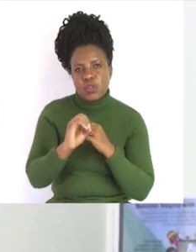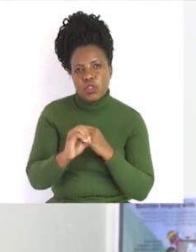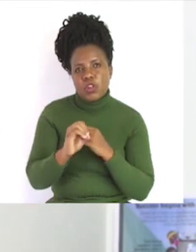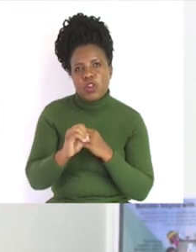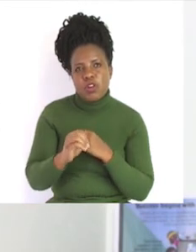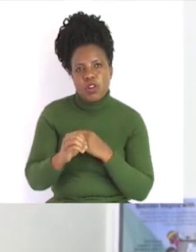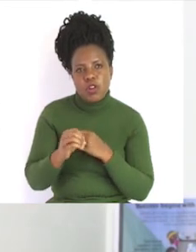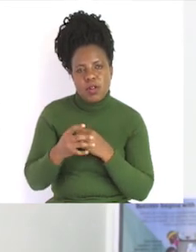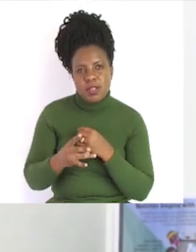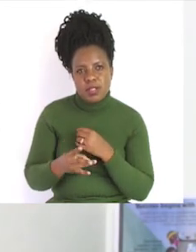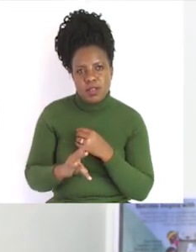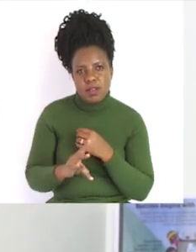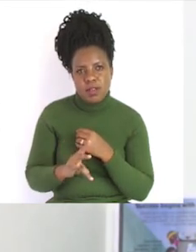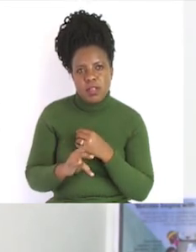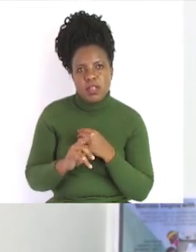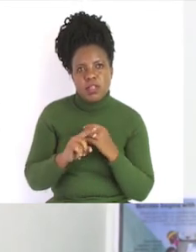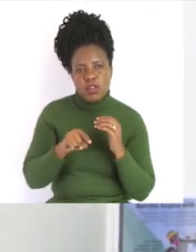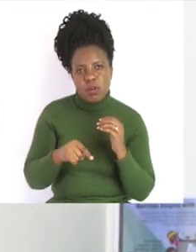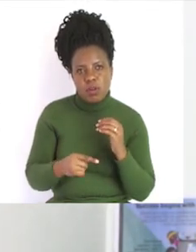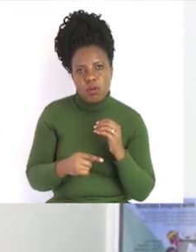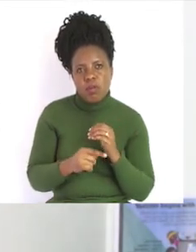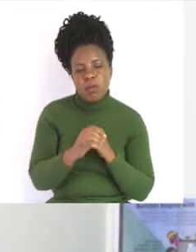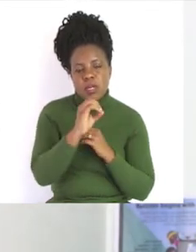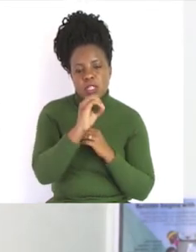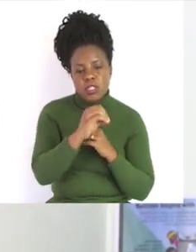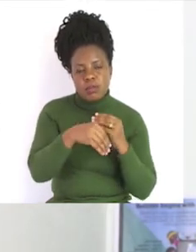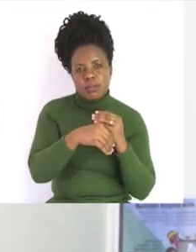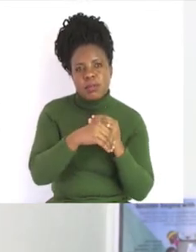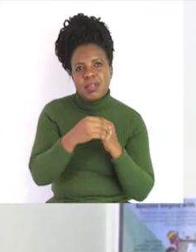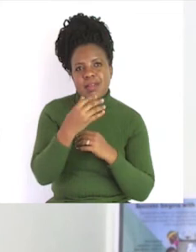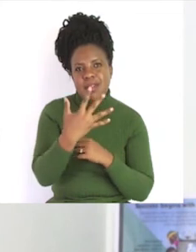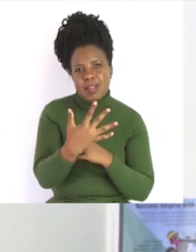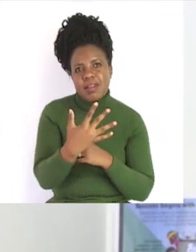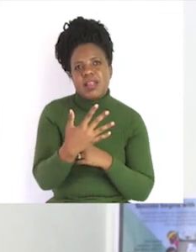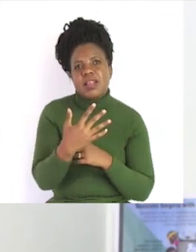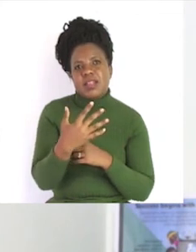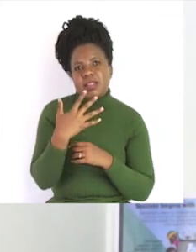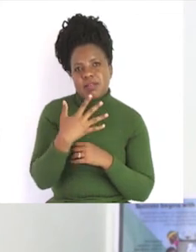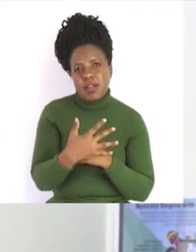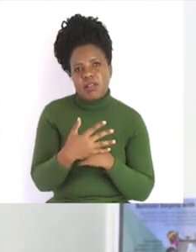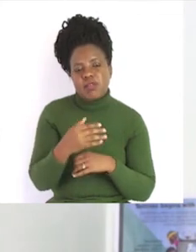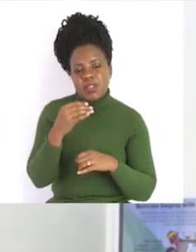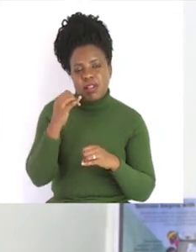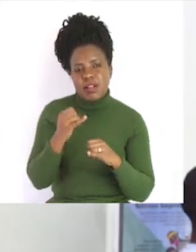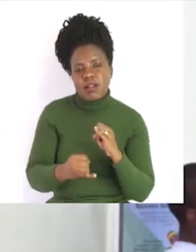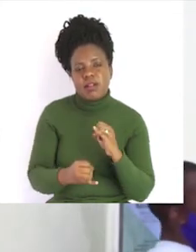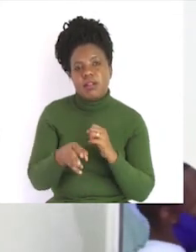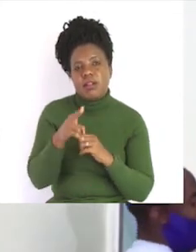me 7. And then 0 minus 5 will give me 5.